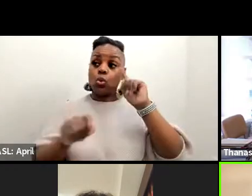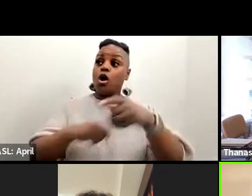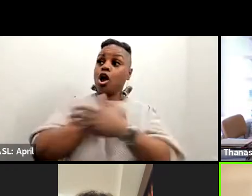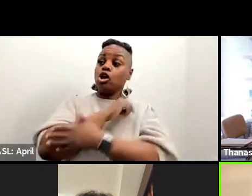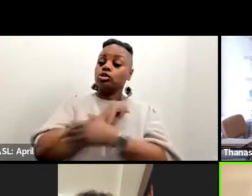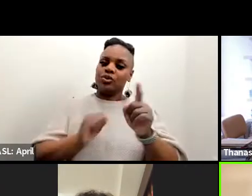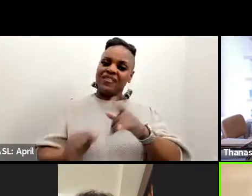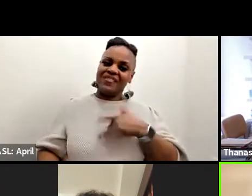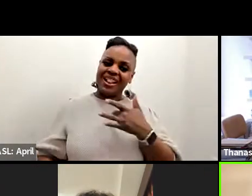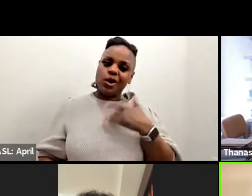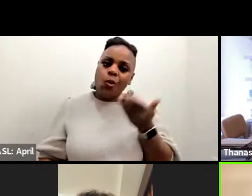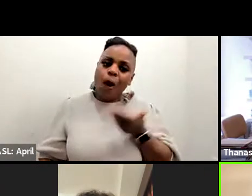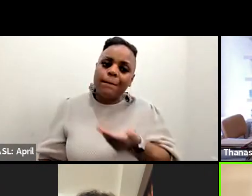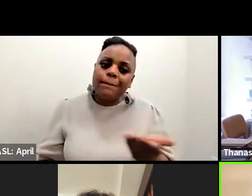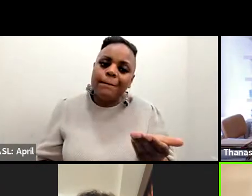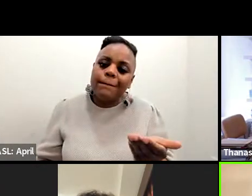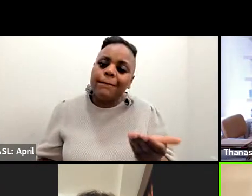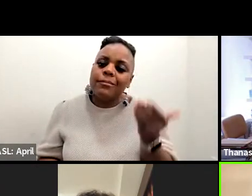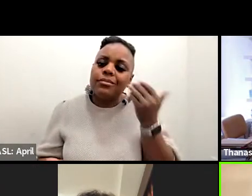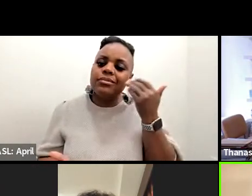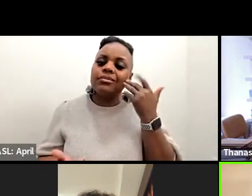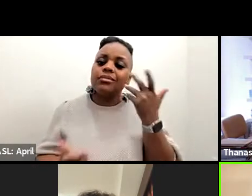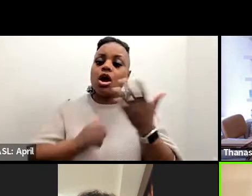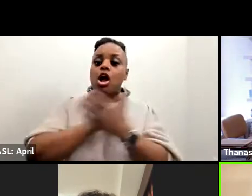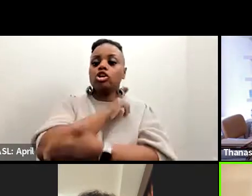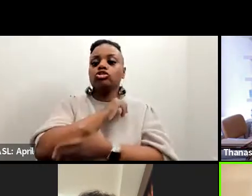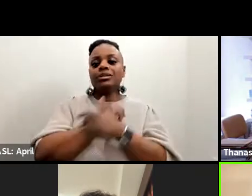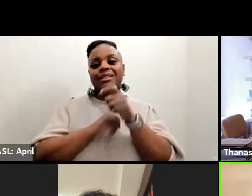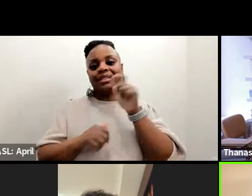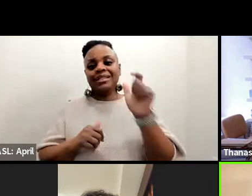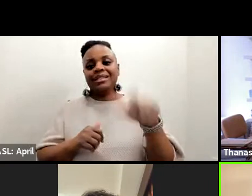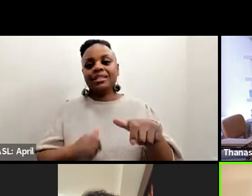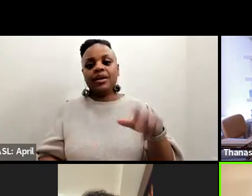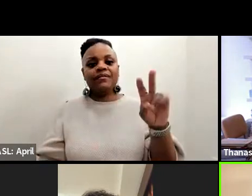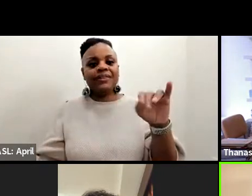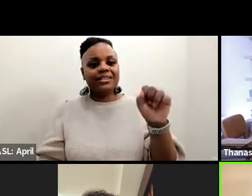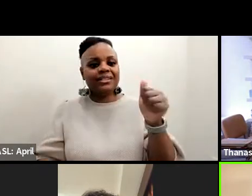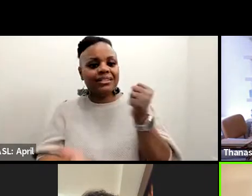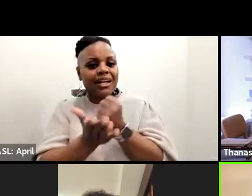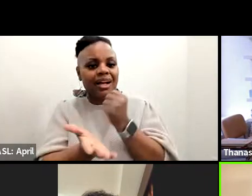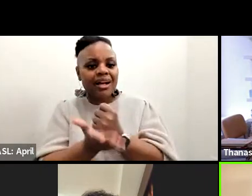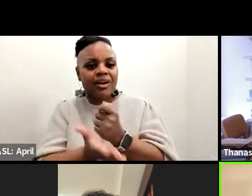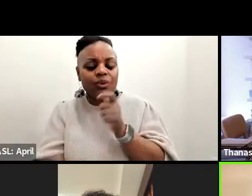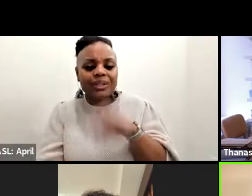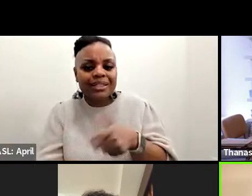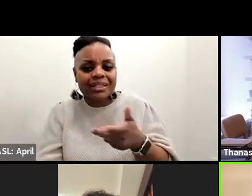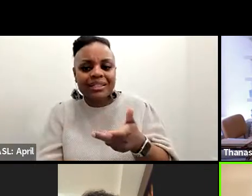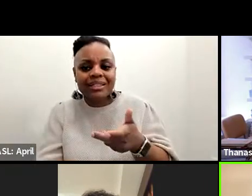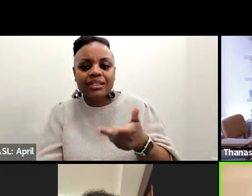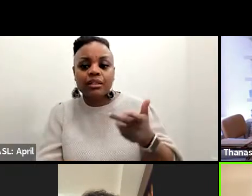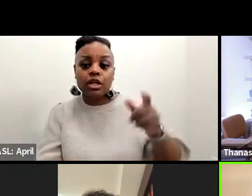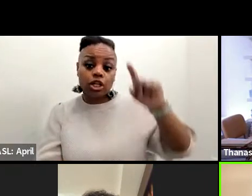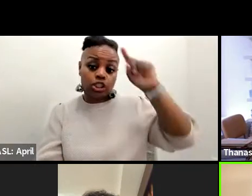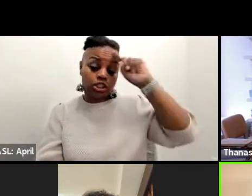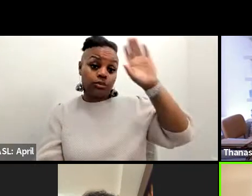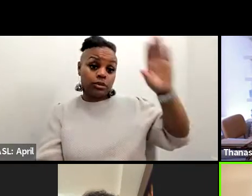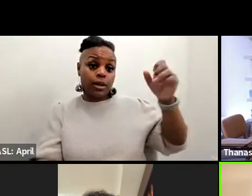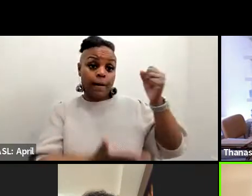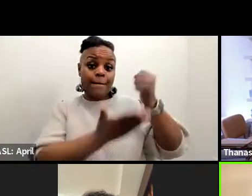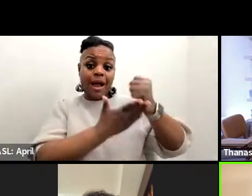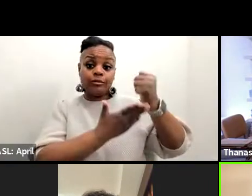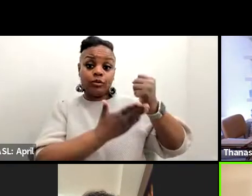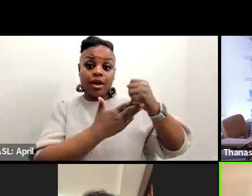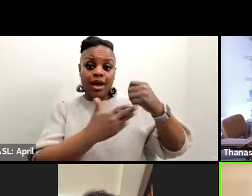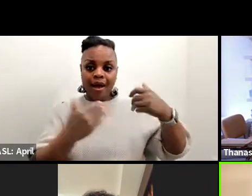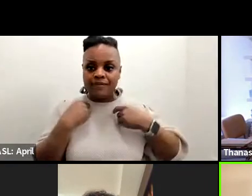need visas to go to. And as an Egyptian passport holder, yeah, it's a difficult list. So first people,